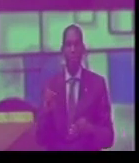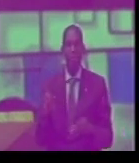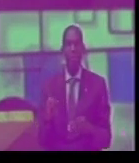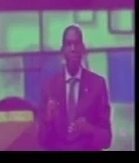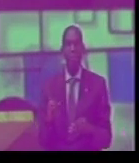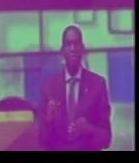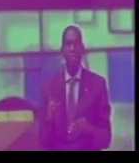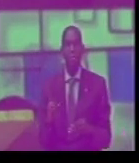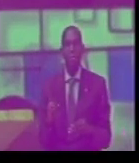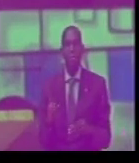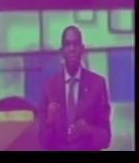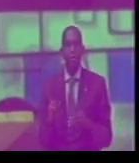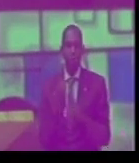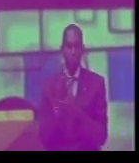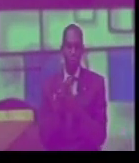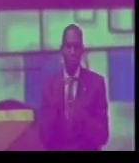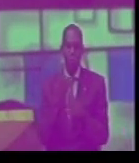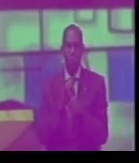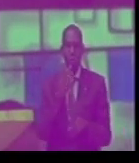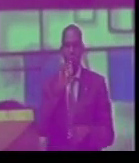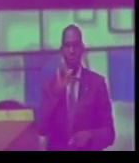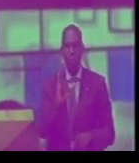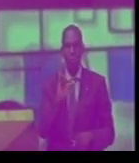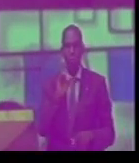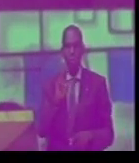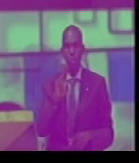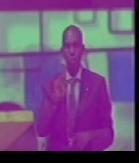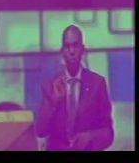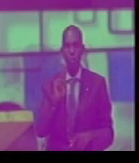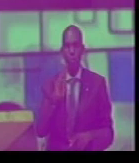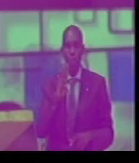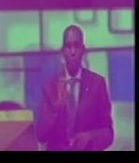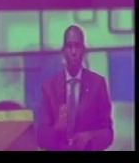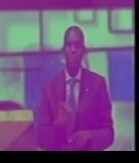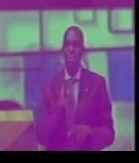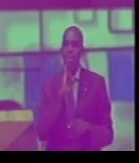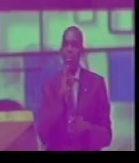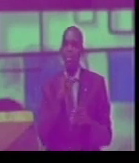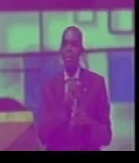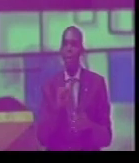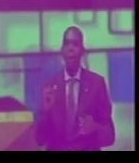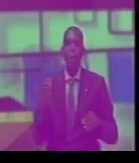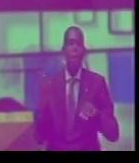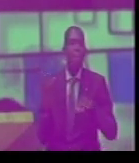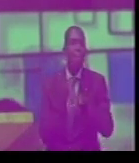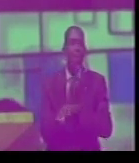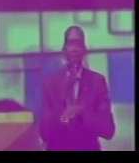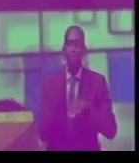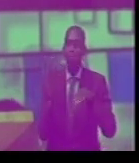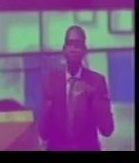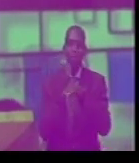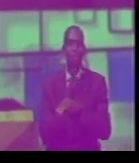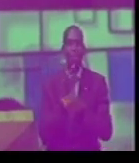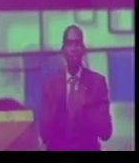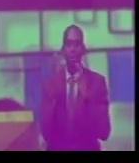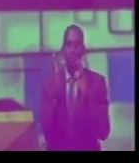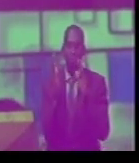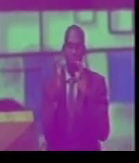her complete healing. And we have this coming from Blessing Omega from YouTube. In fact, it is a